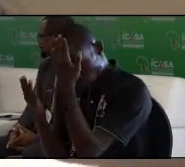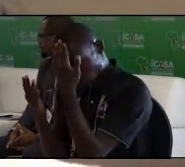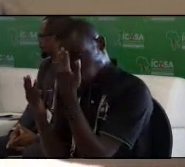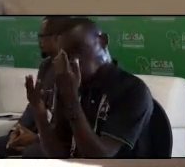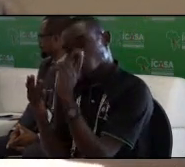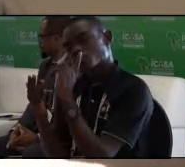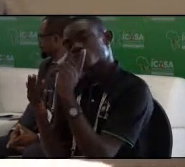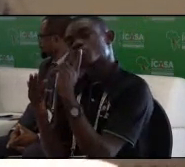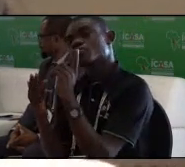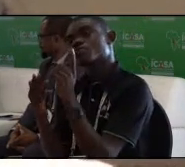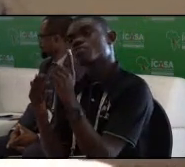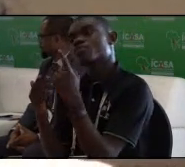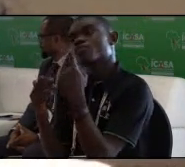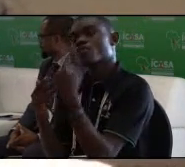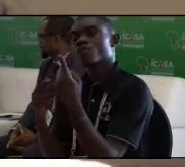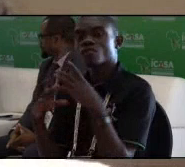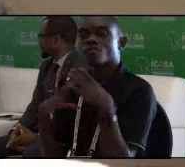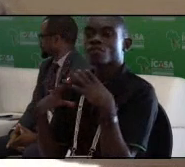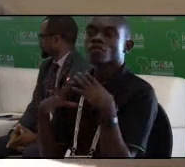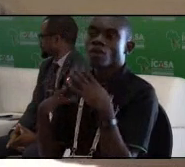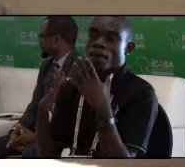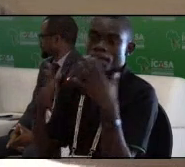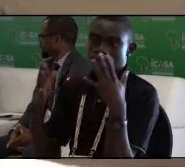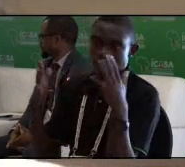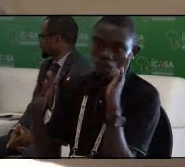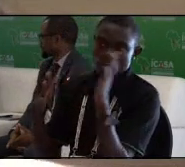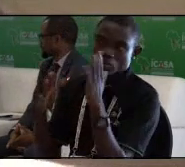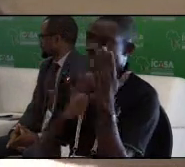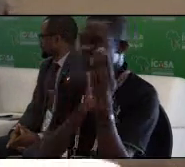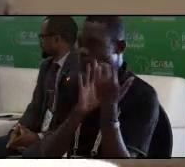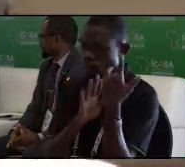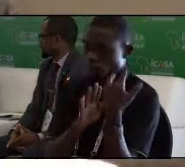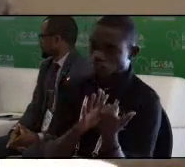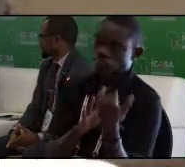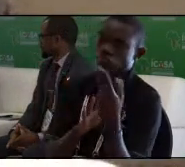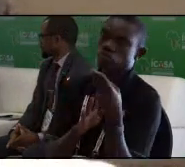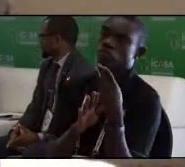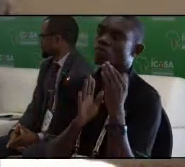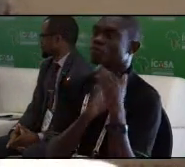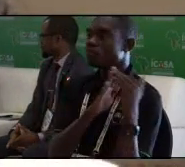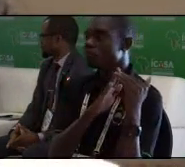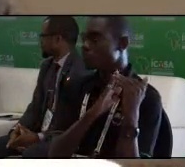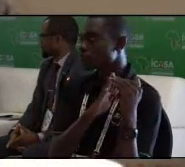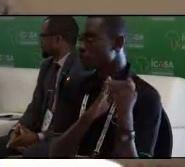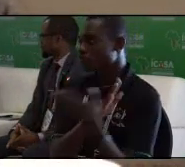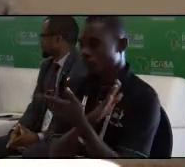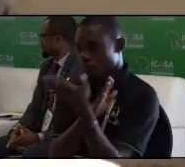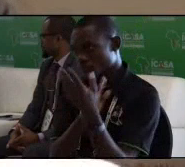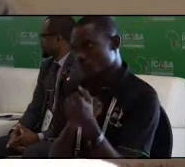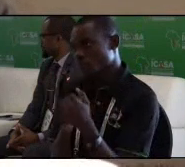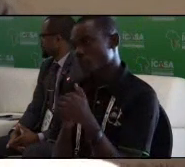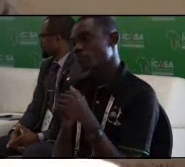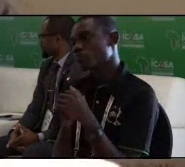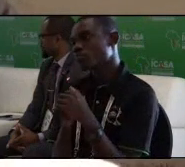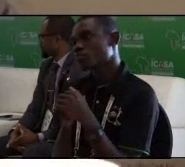university has not been one of the priority. We look more to adolescents out of school, in the community. Anyway, that's story for